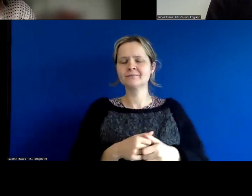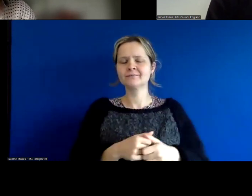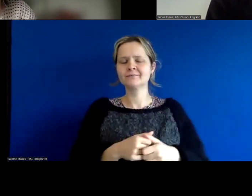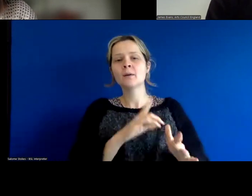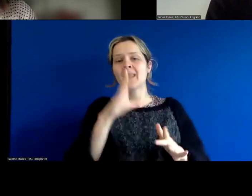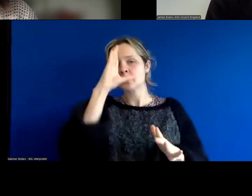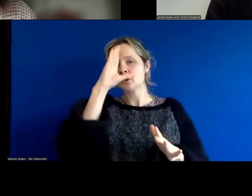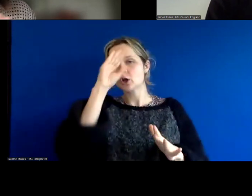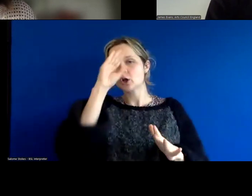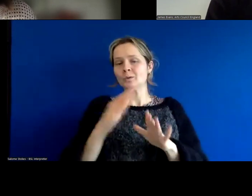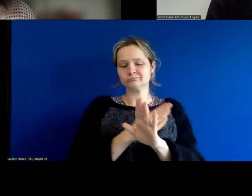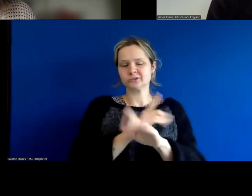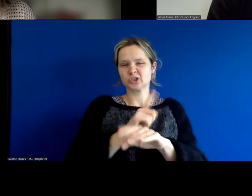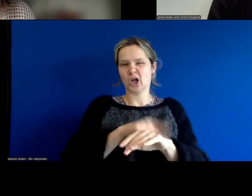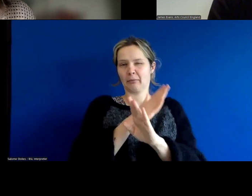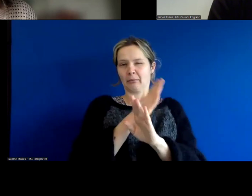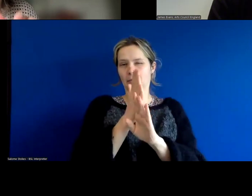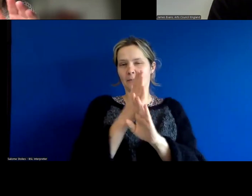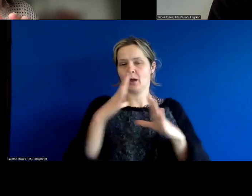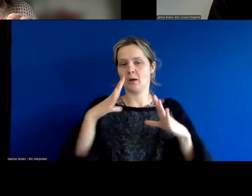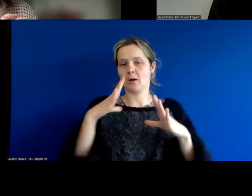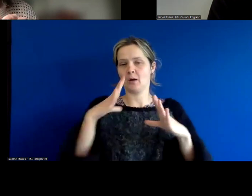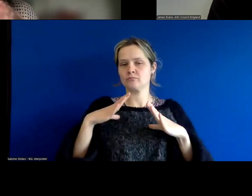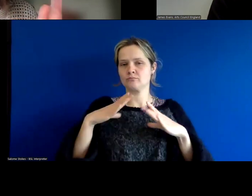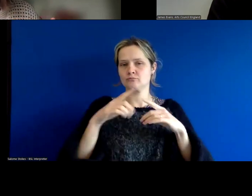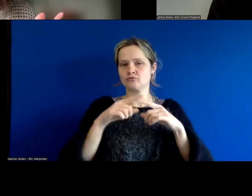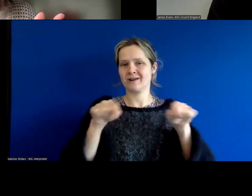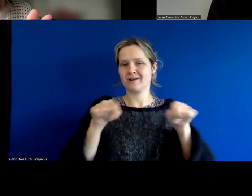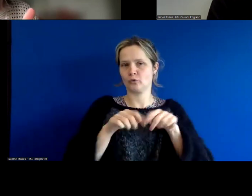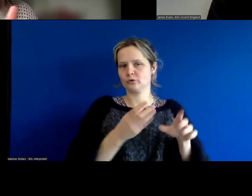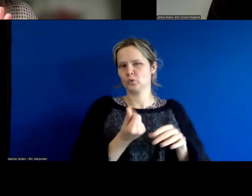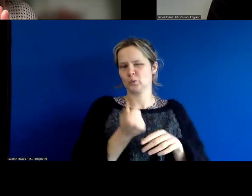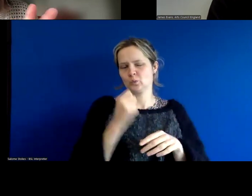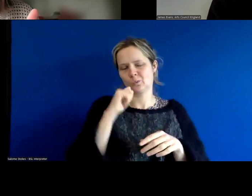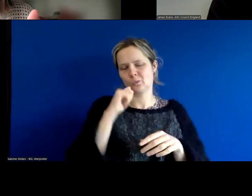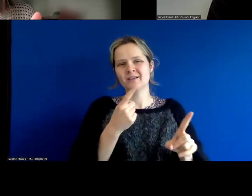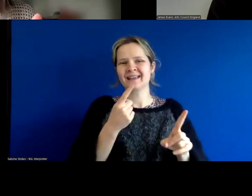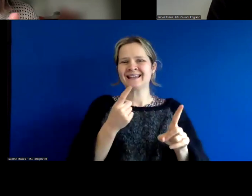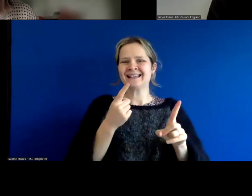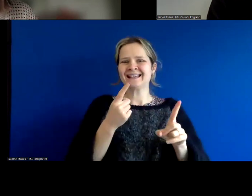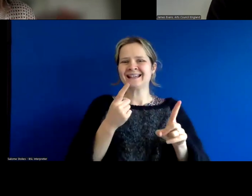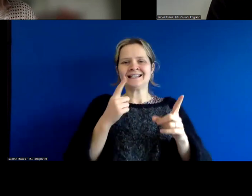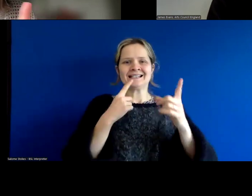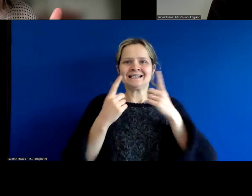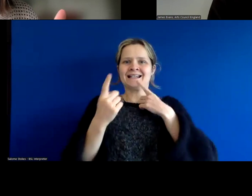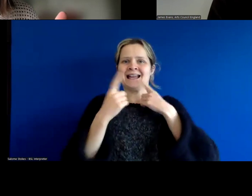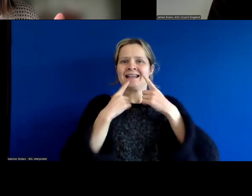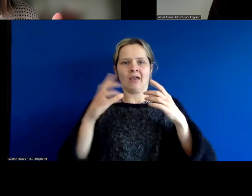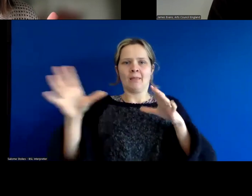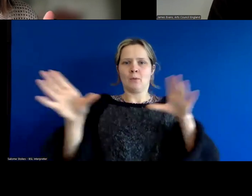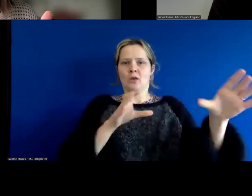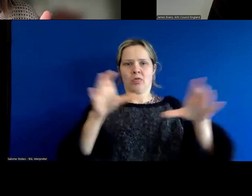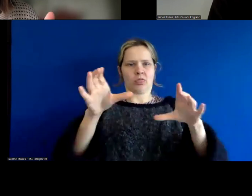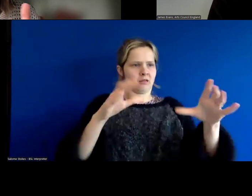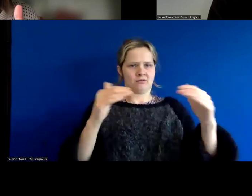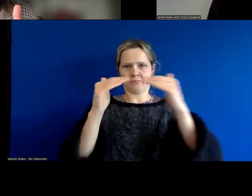the breakout sessions, but the services data and the mapping, it was a real big challenge to pull data together to try and make sure we had